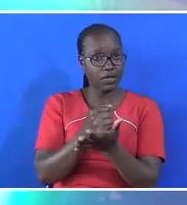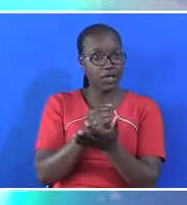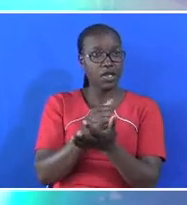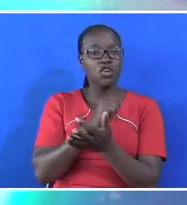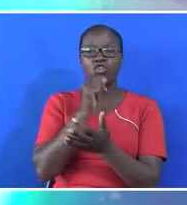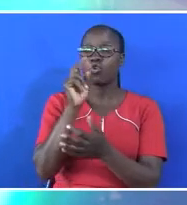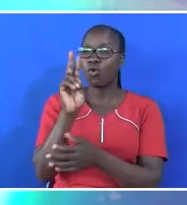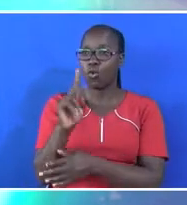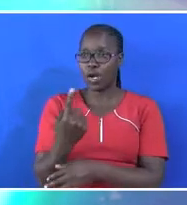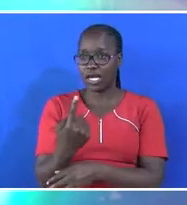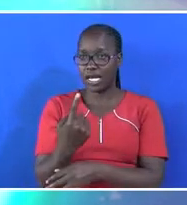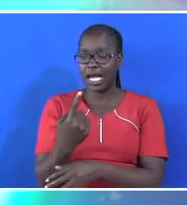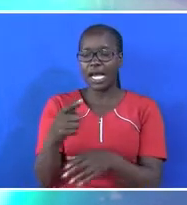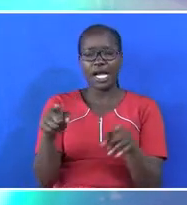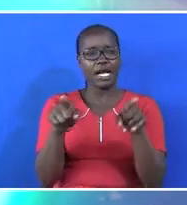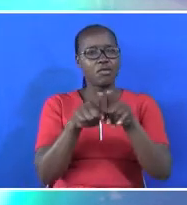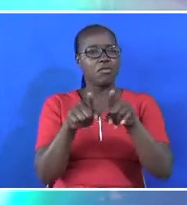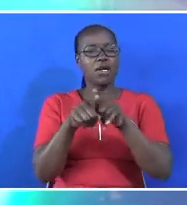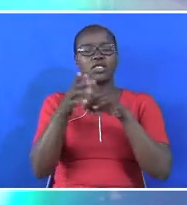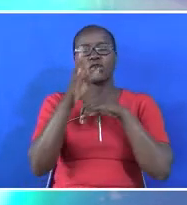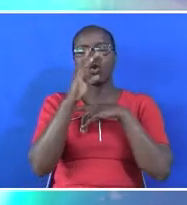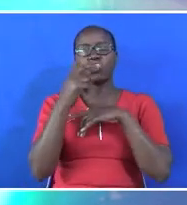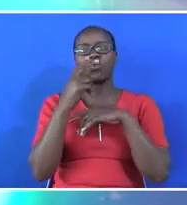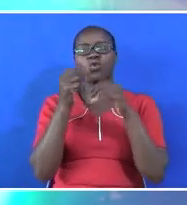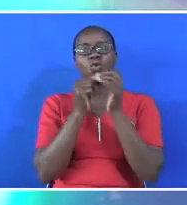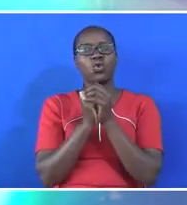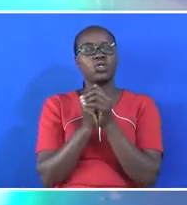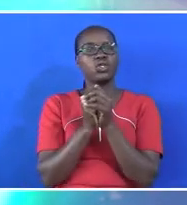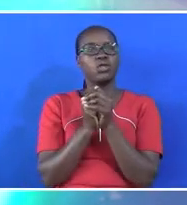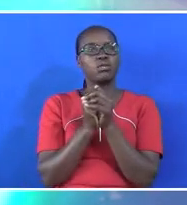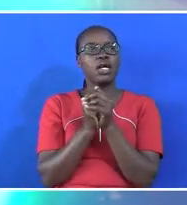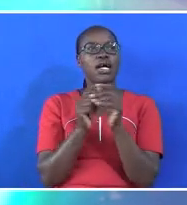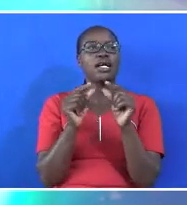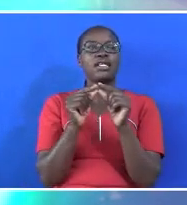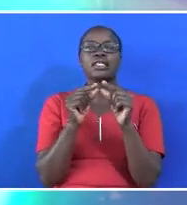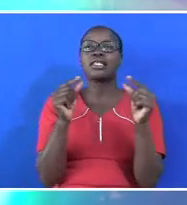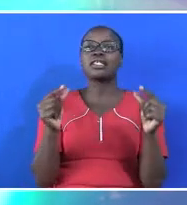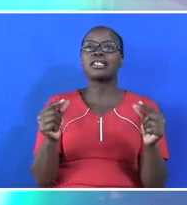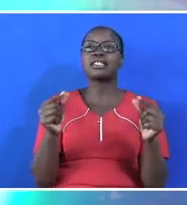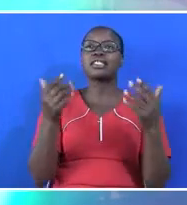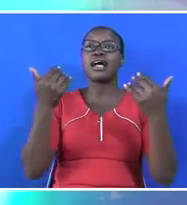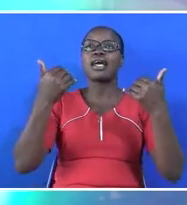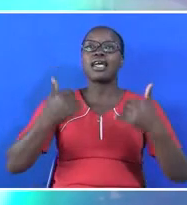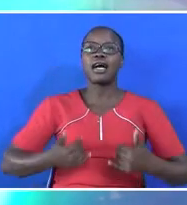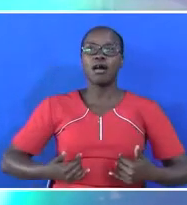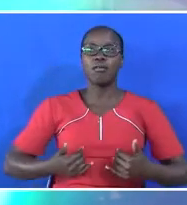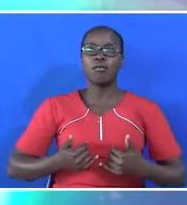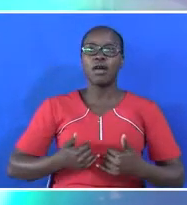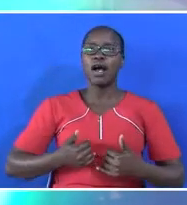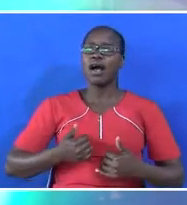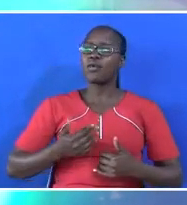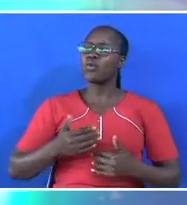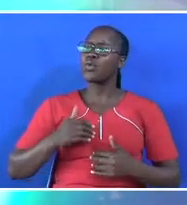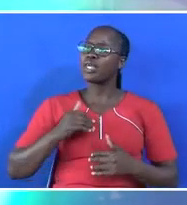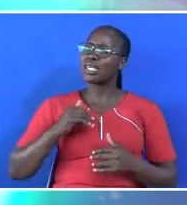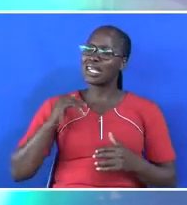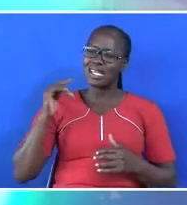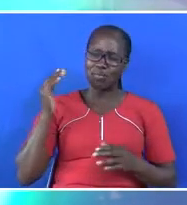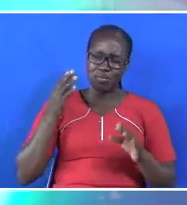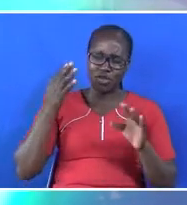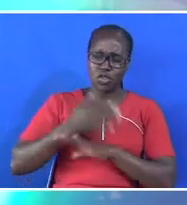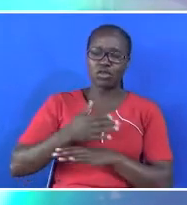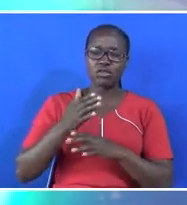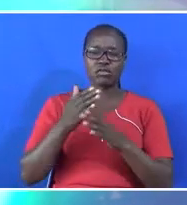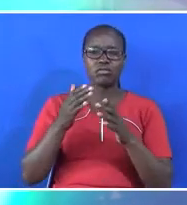No one can match the God whom we worship. The great I am, the Almighty,